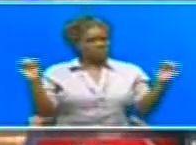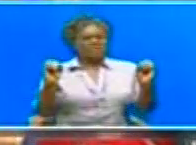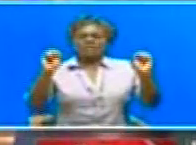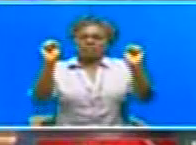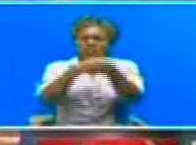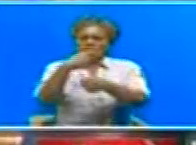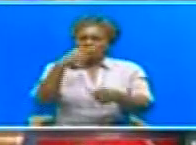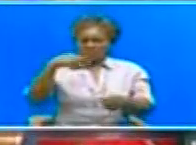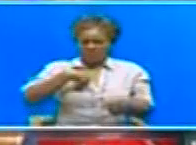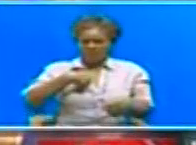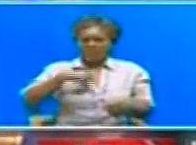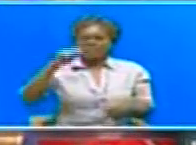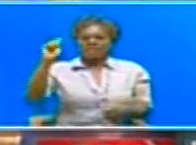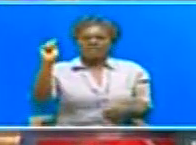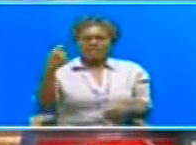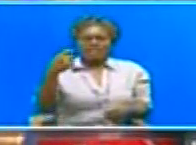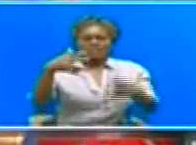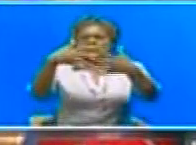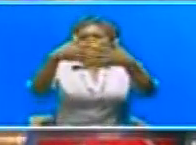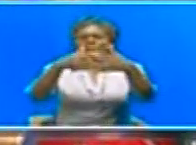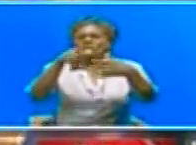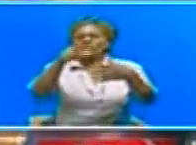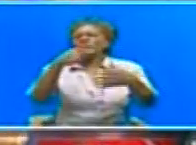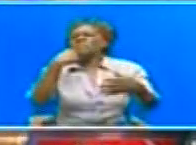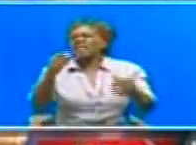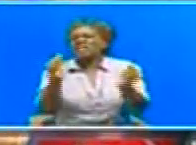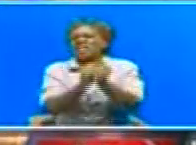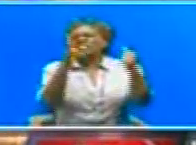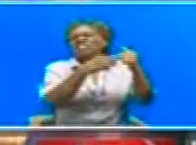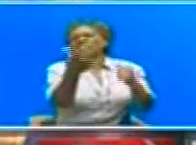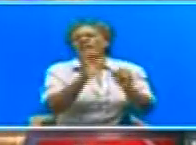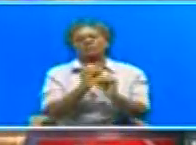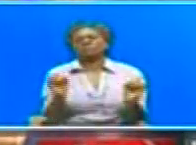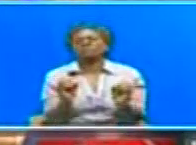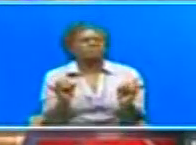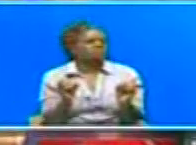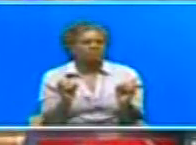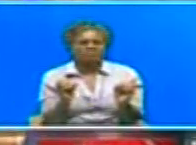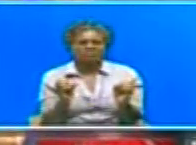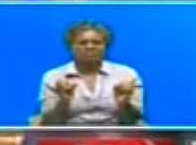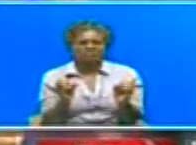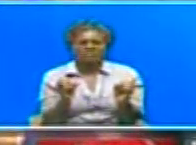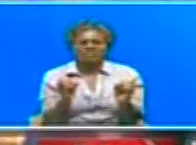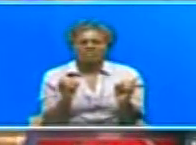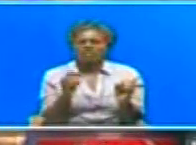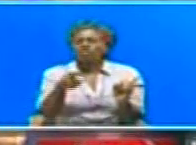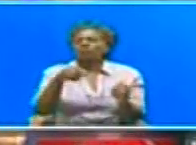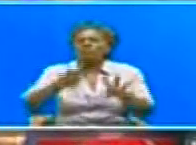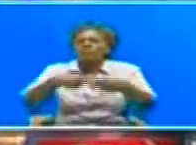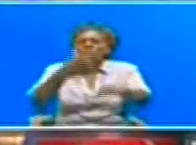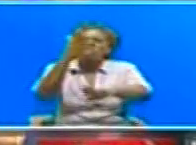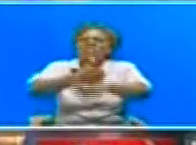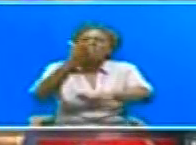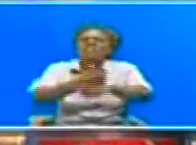tell me that Kenyans are trapped at Westgate and you're telling me it's 18 people who are inside, terrorists, white widow. You are giving me fake